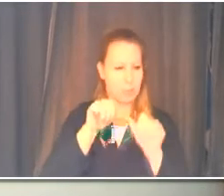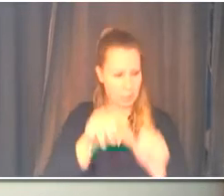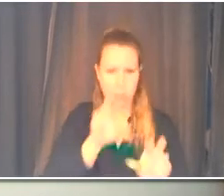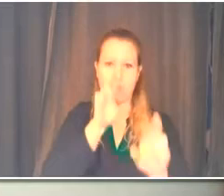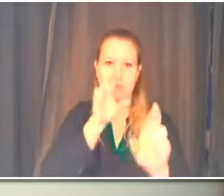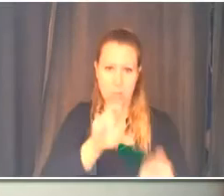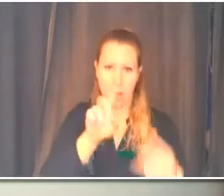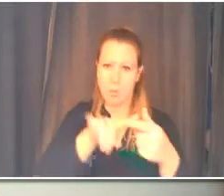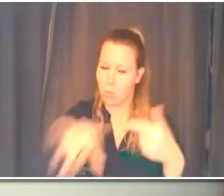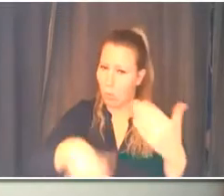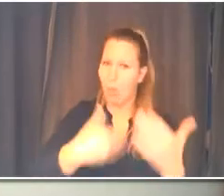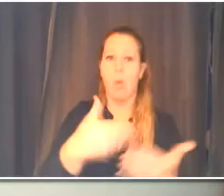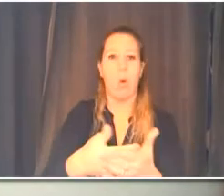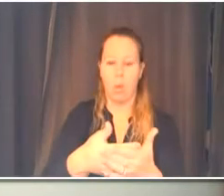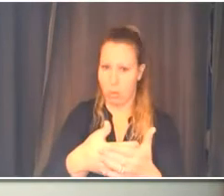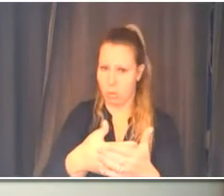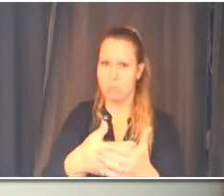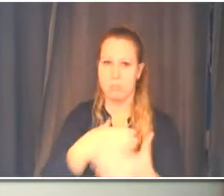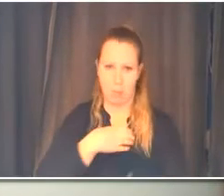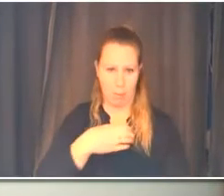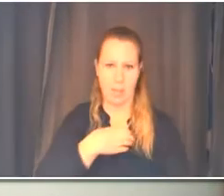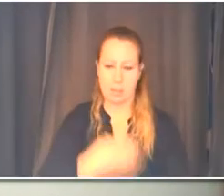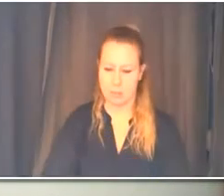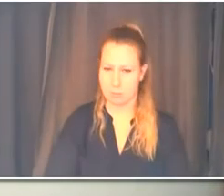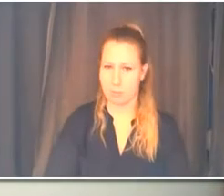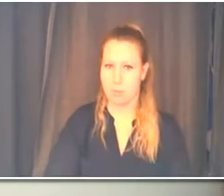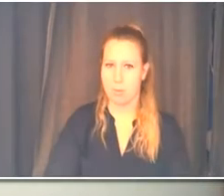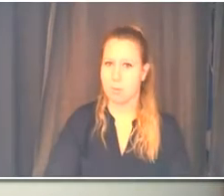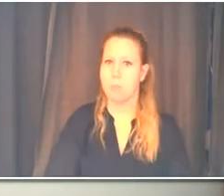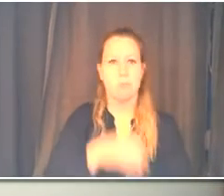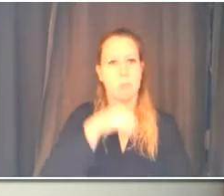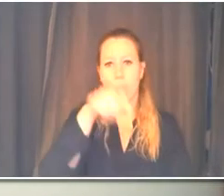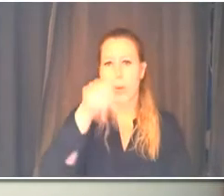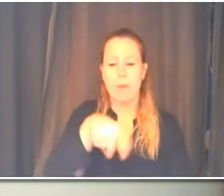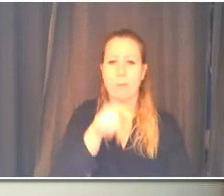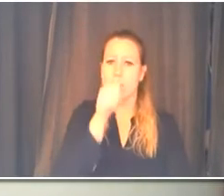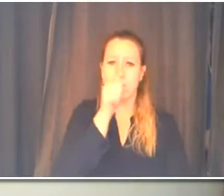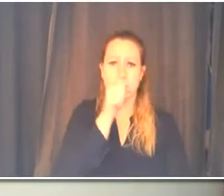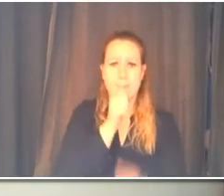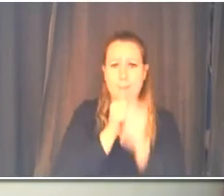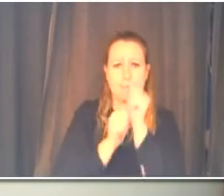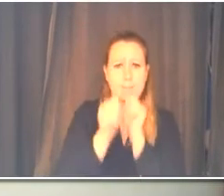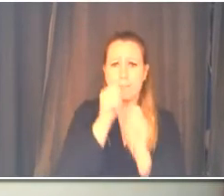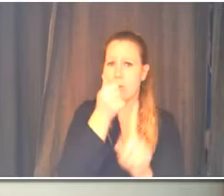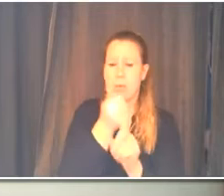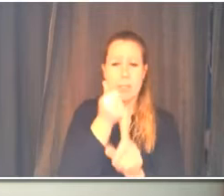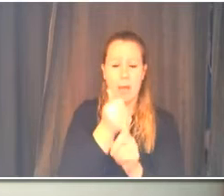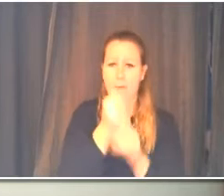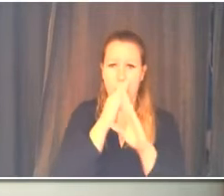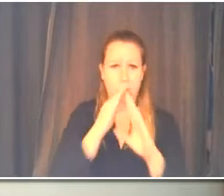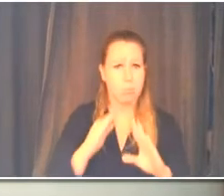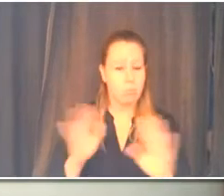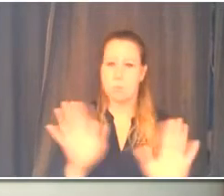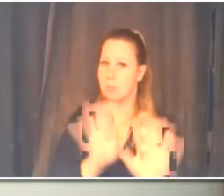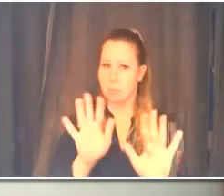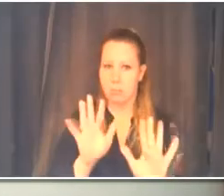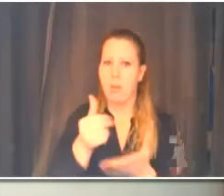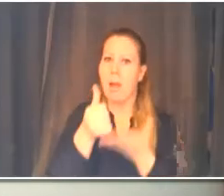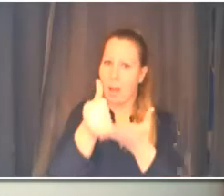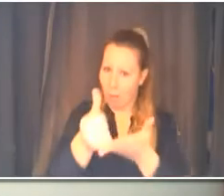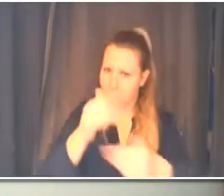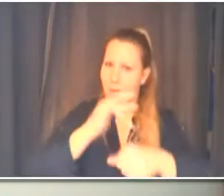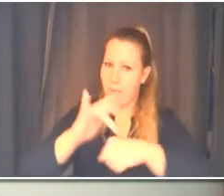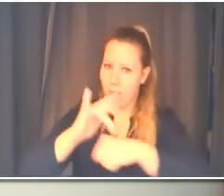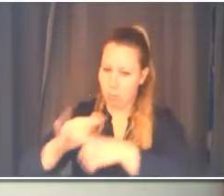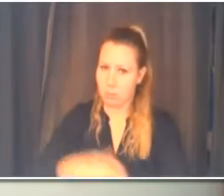800621 24 hours a day days a week to get help I thank you for this opportunity to speak about this important issue and I look forward